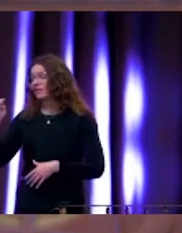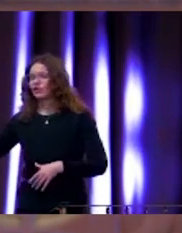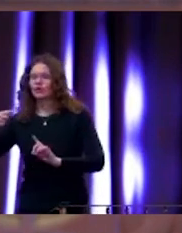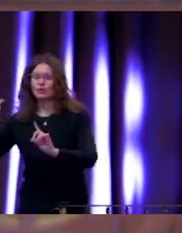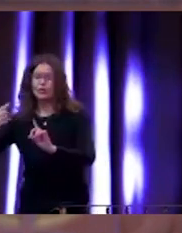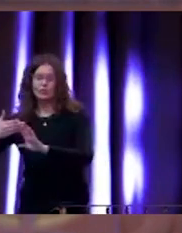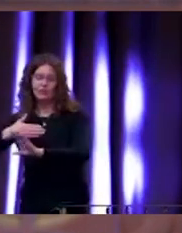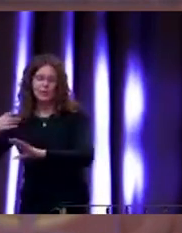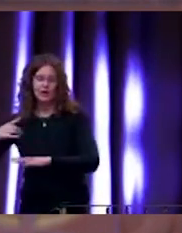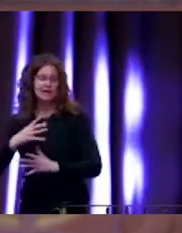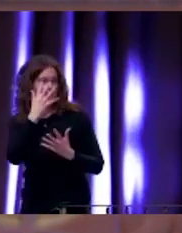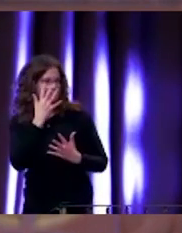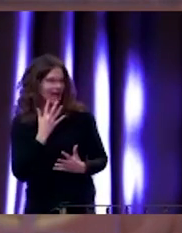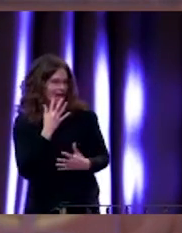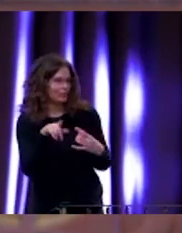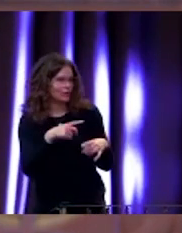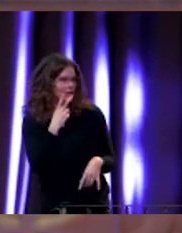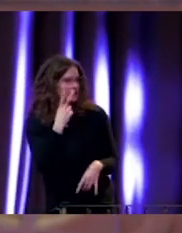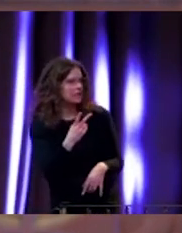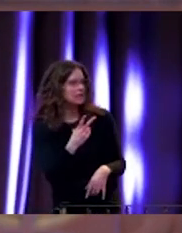earlier, it's so sad when we see,